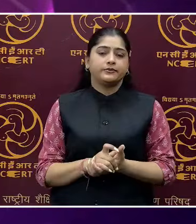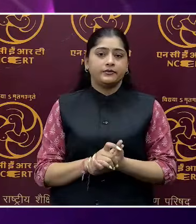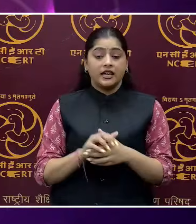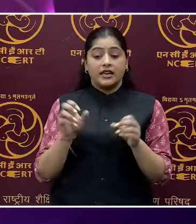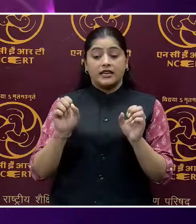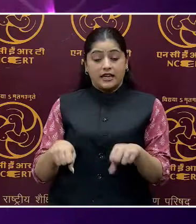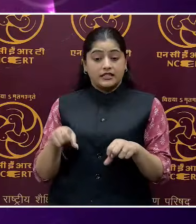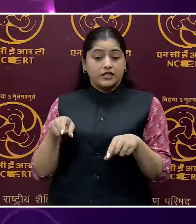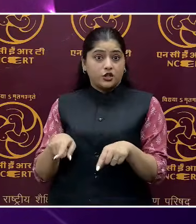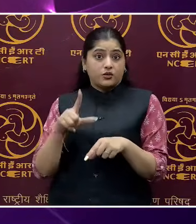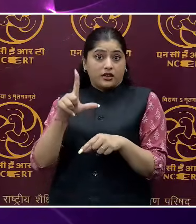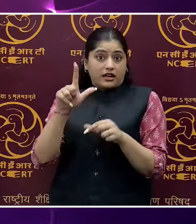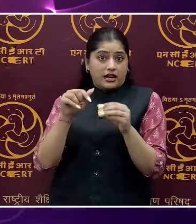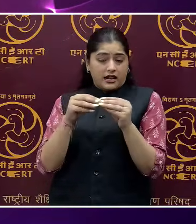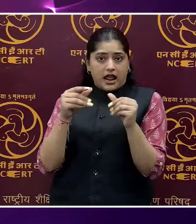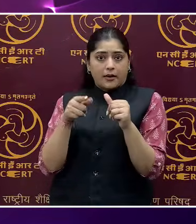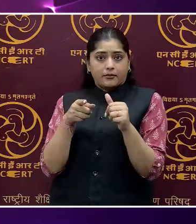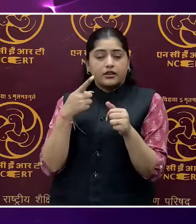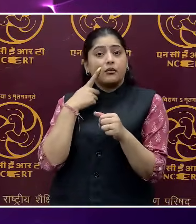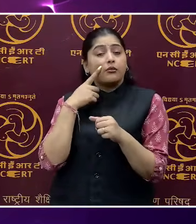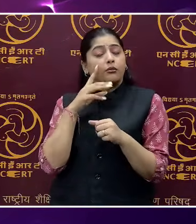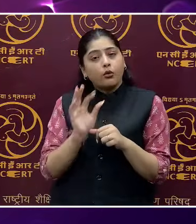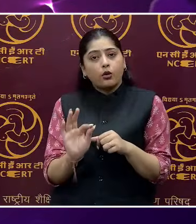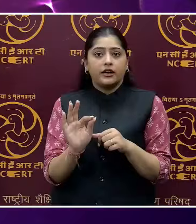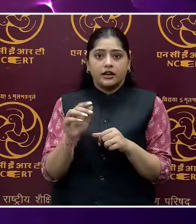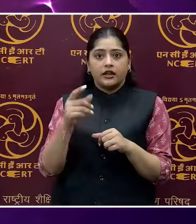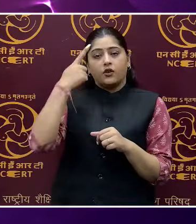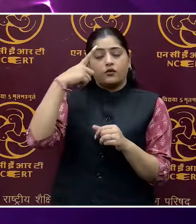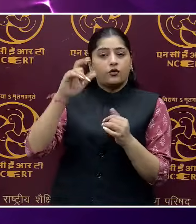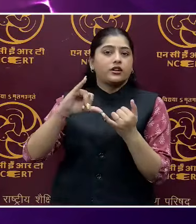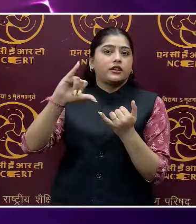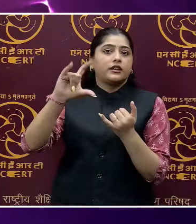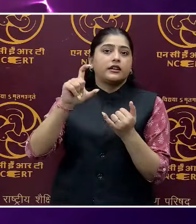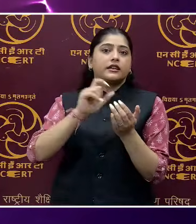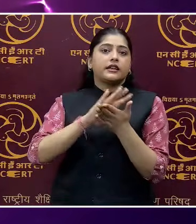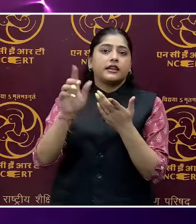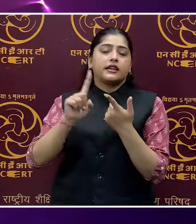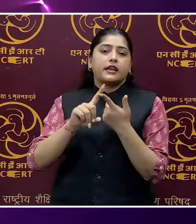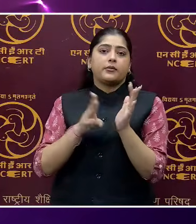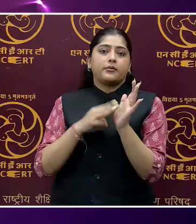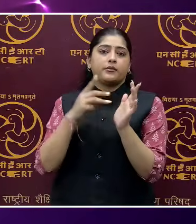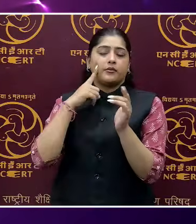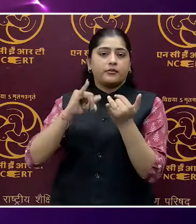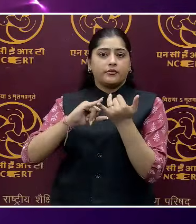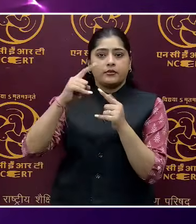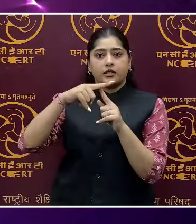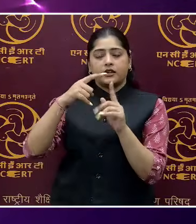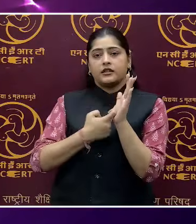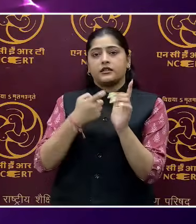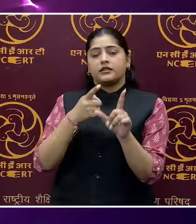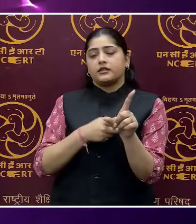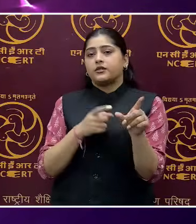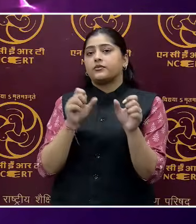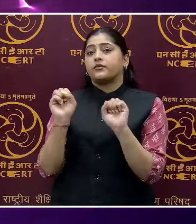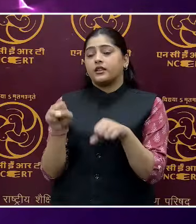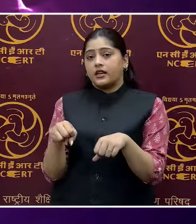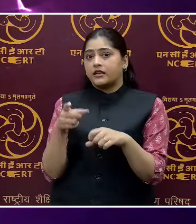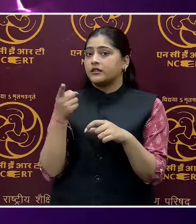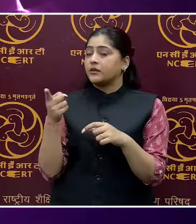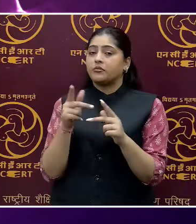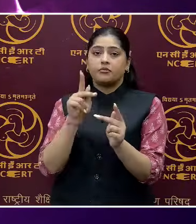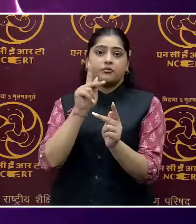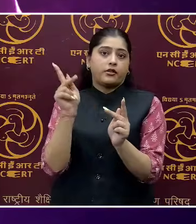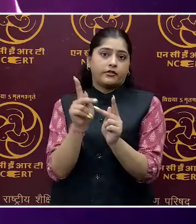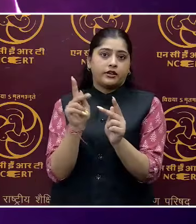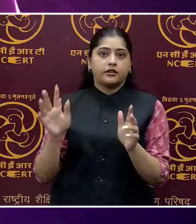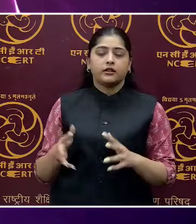virtual labs are very important in terms of chemistry. Absolutely. In one word, I just want to say that this is revolutionary. Yeah. Ma'am,